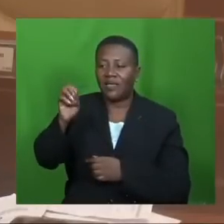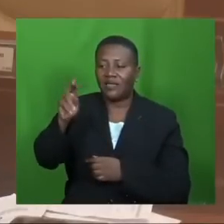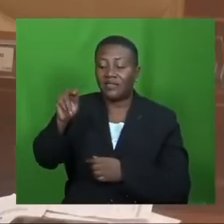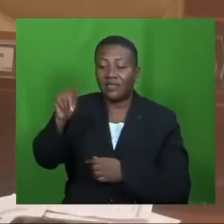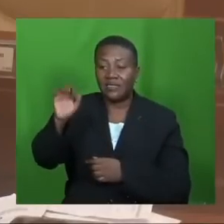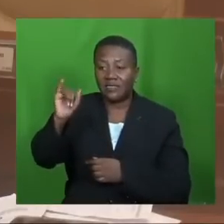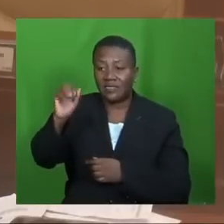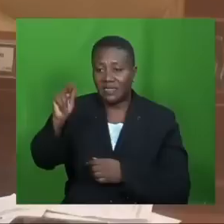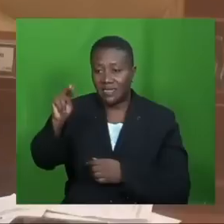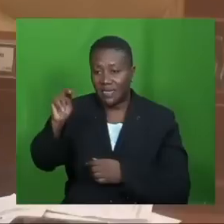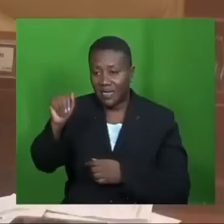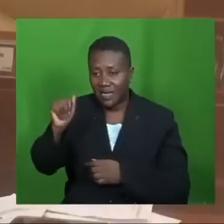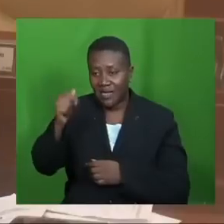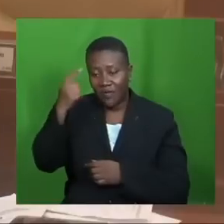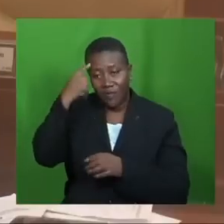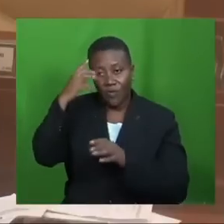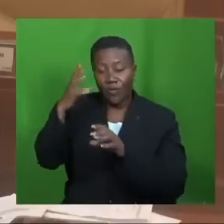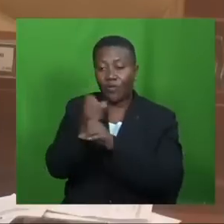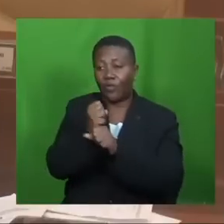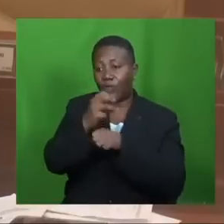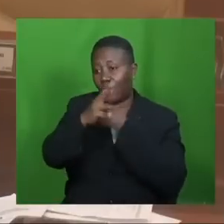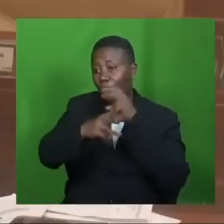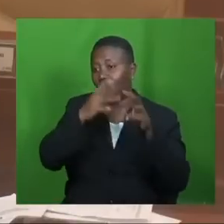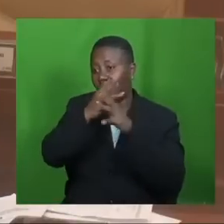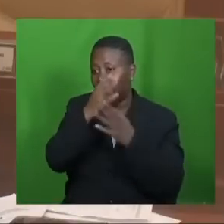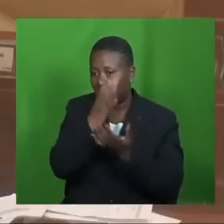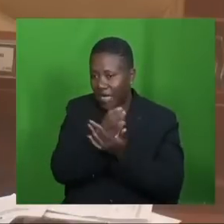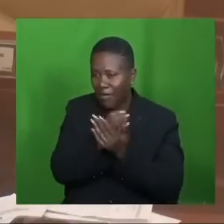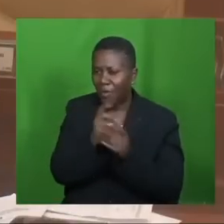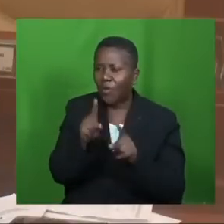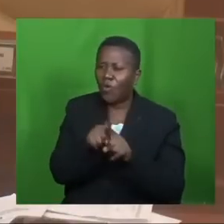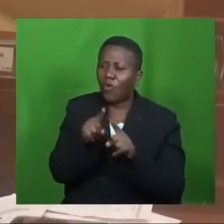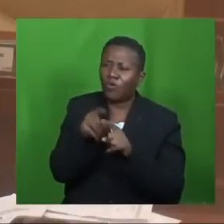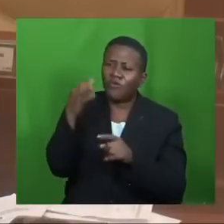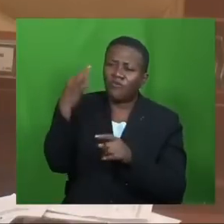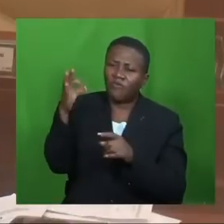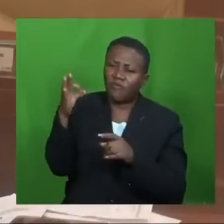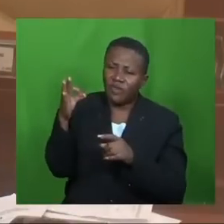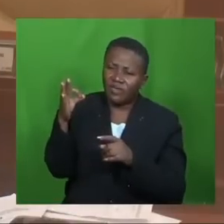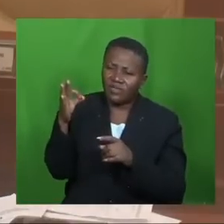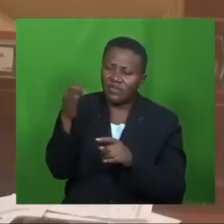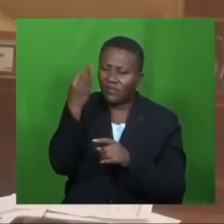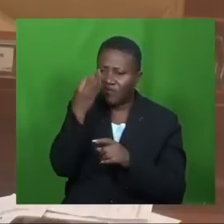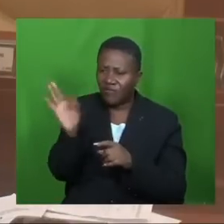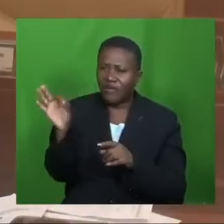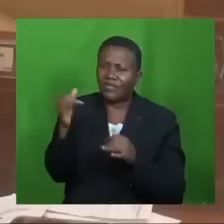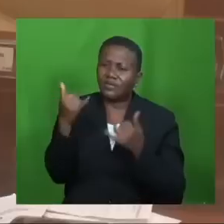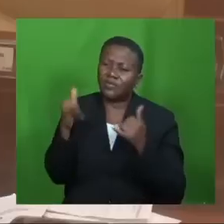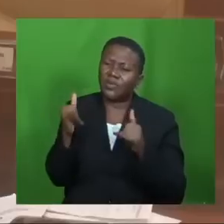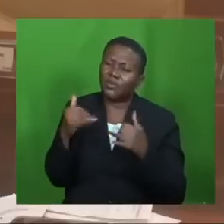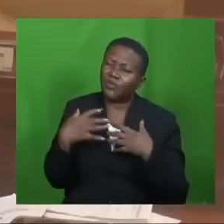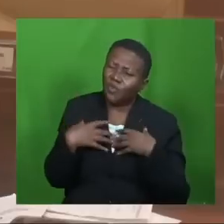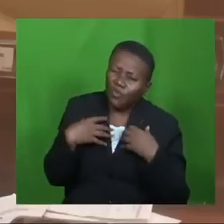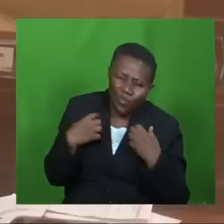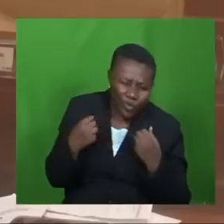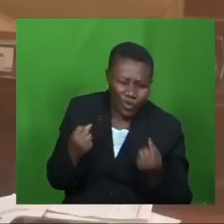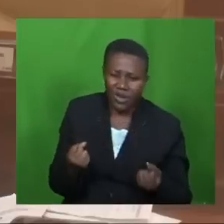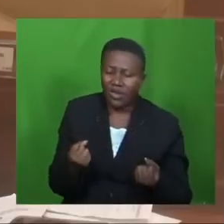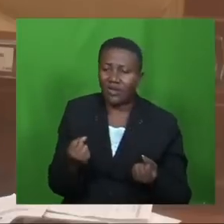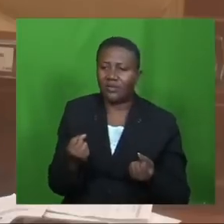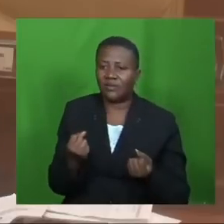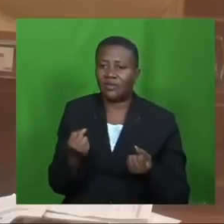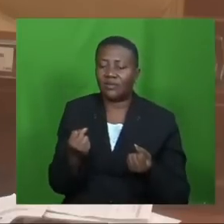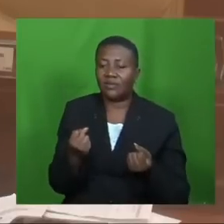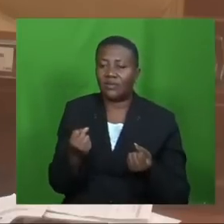playing very well and defending the cup. Mr. Speaker, back home, Honorable Minister rightly said that we will